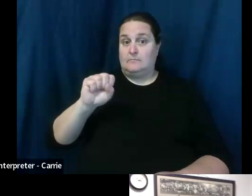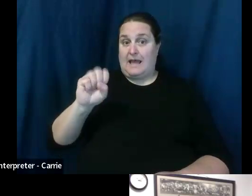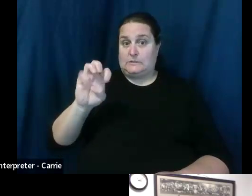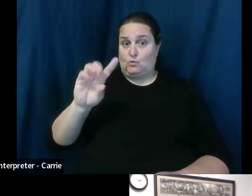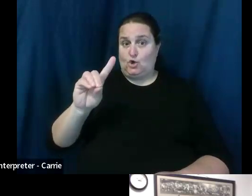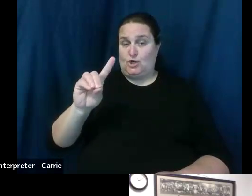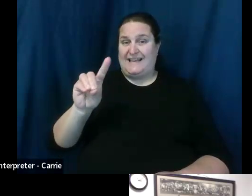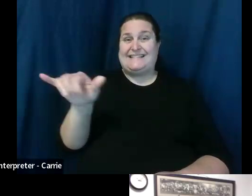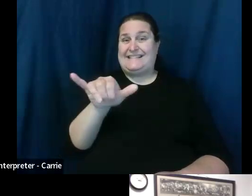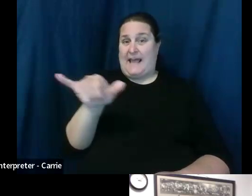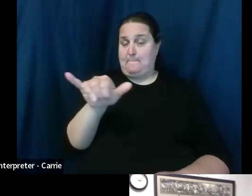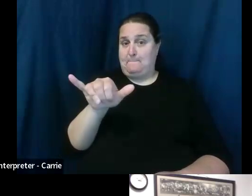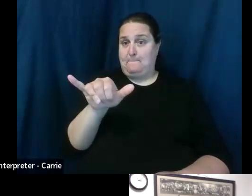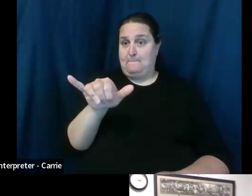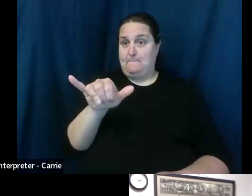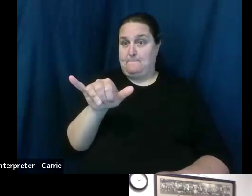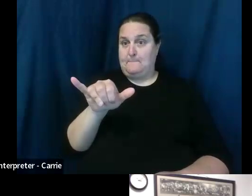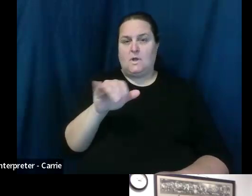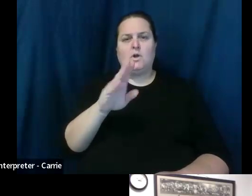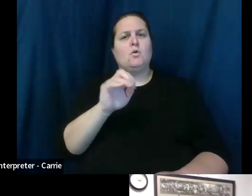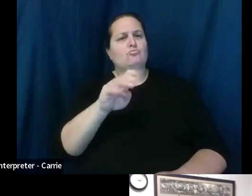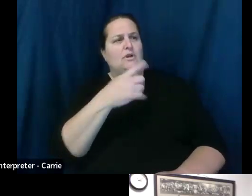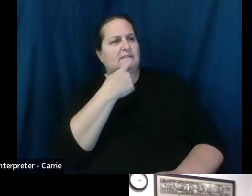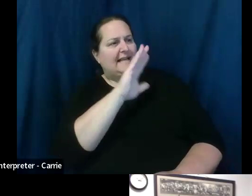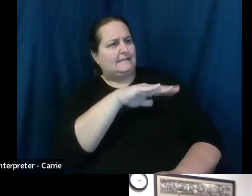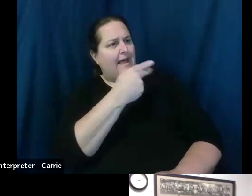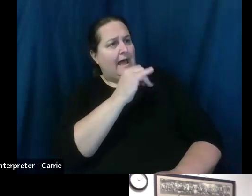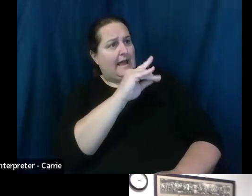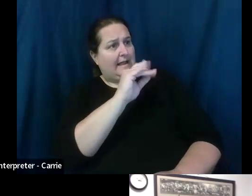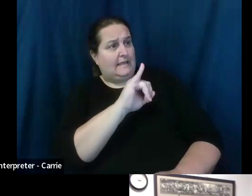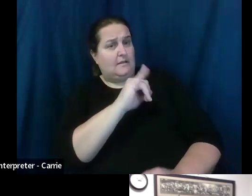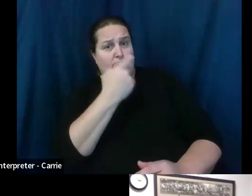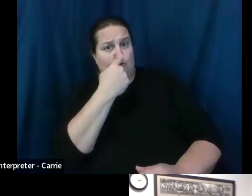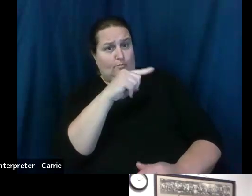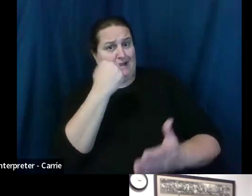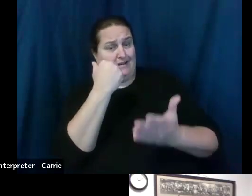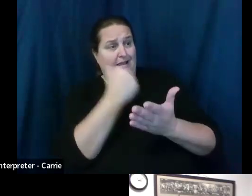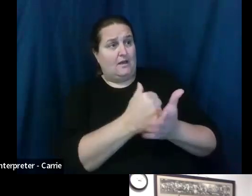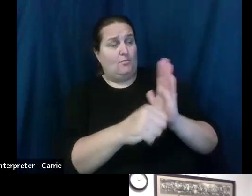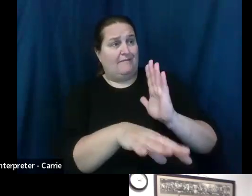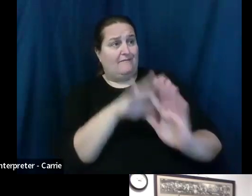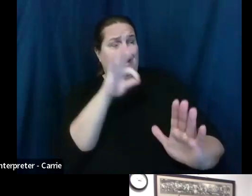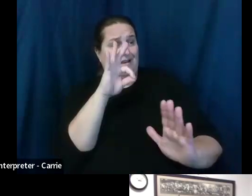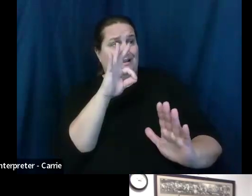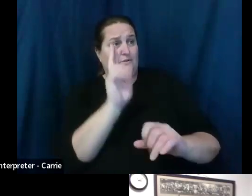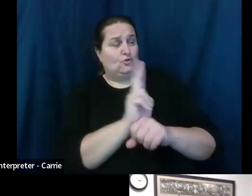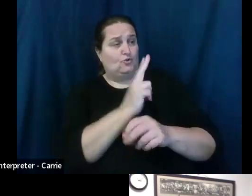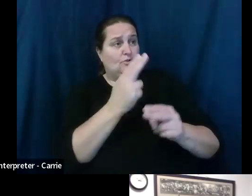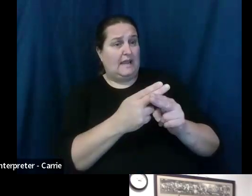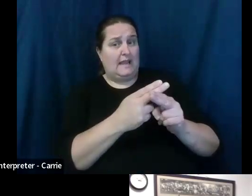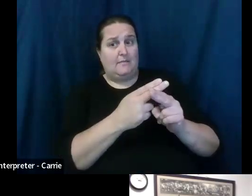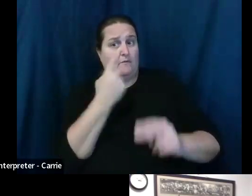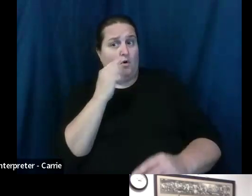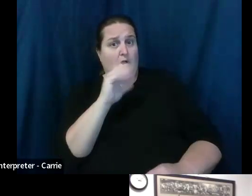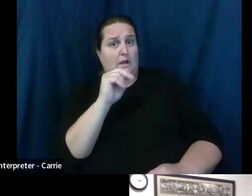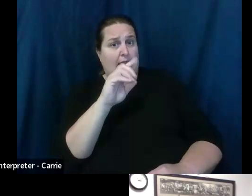And if Heidi's on, Heidi can maybe also help find usernames for folks. Heidi, I don't know if you can find Candace's Yeah, username. I